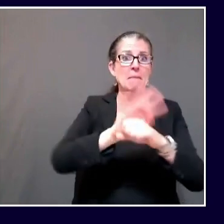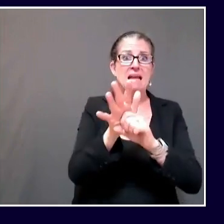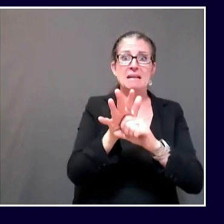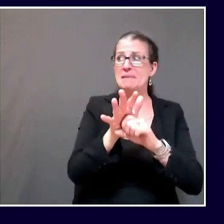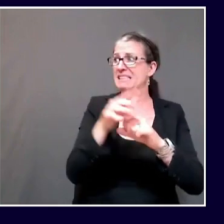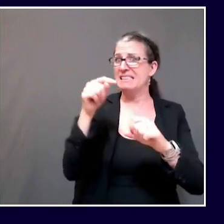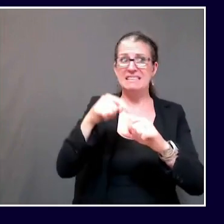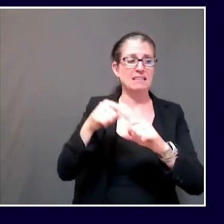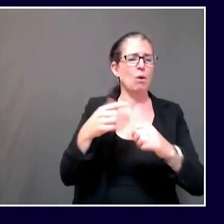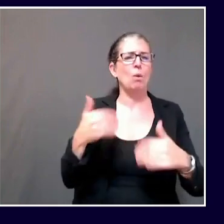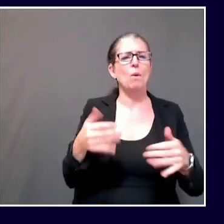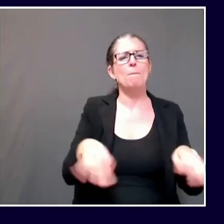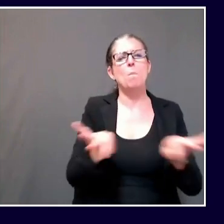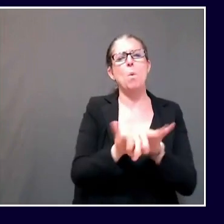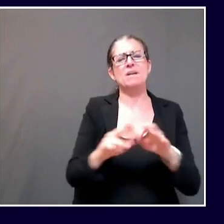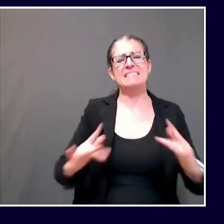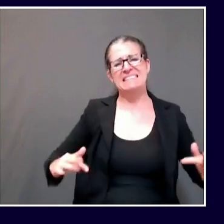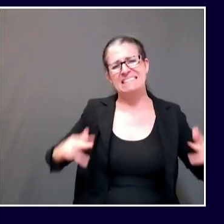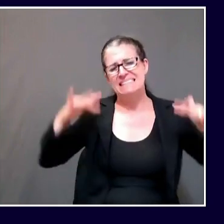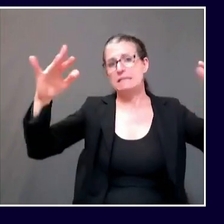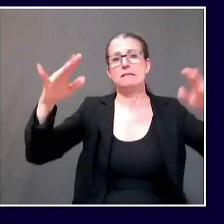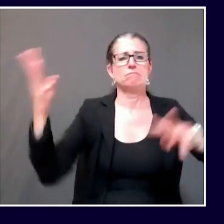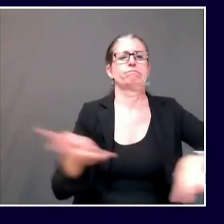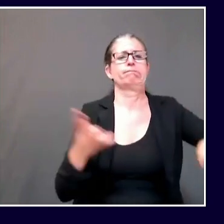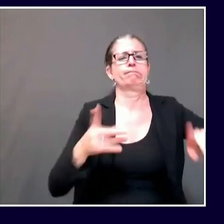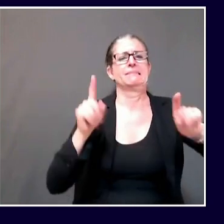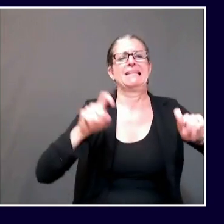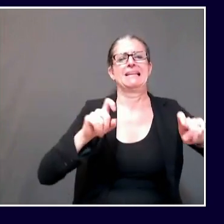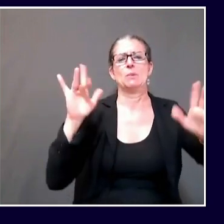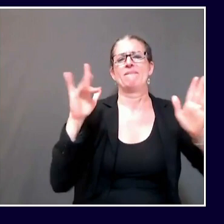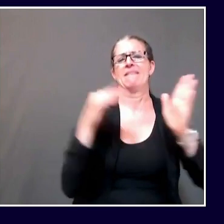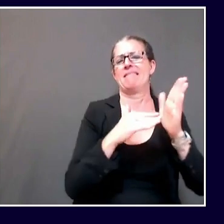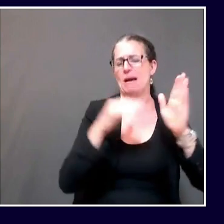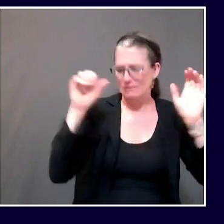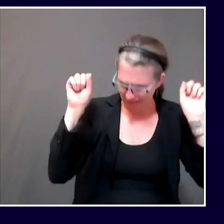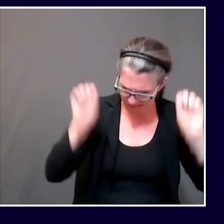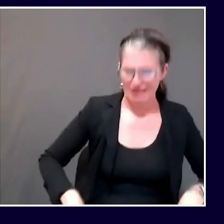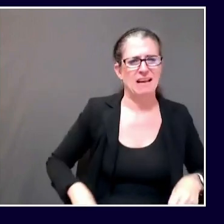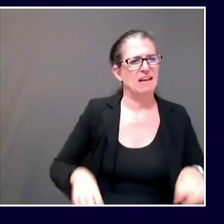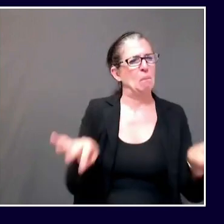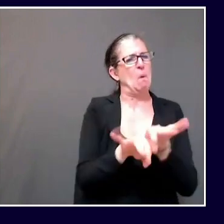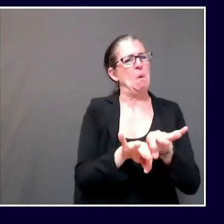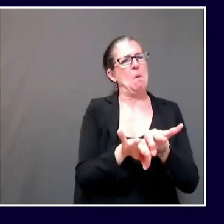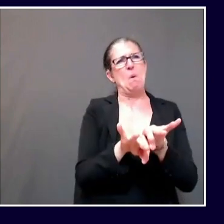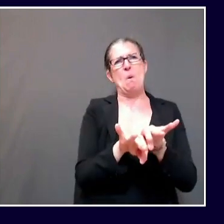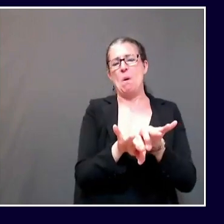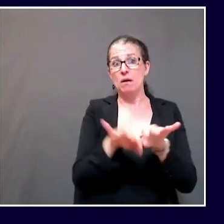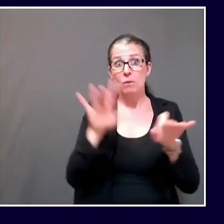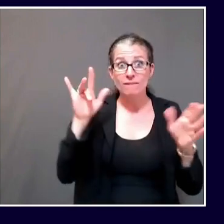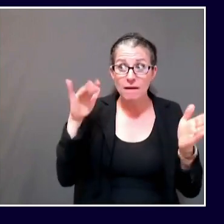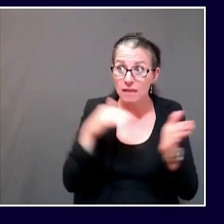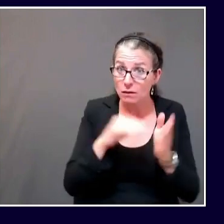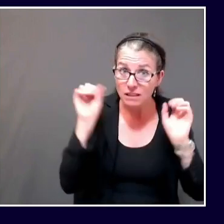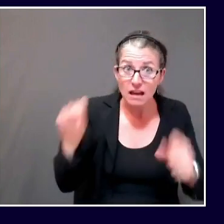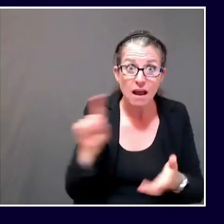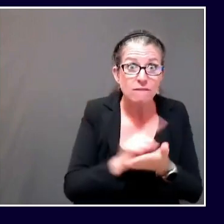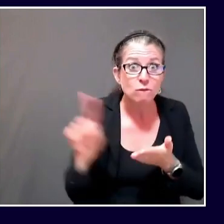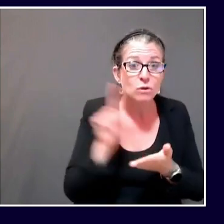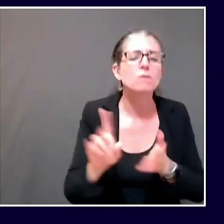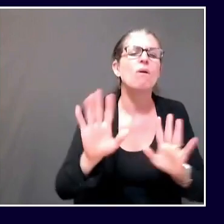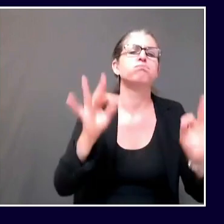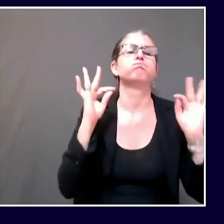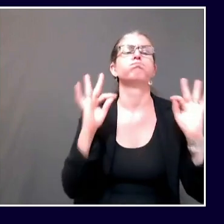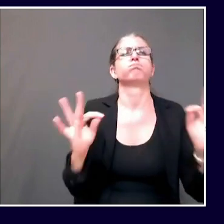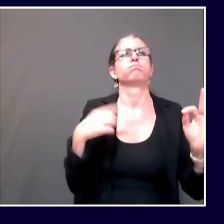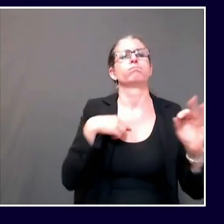that prepare us for school reopening in the fall and the flu season. So I just want to double down and say thank you. I wanted to